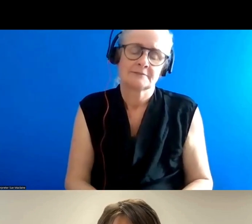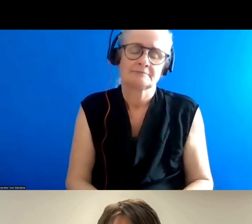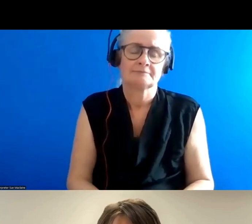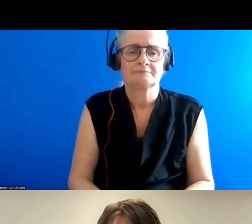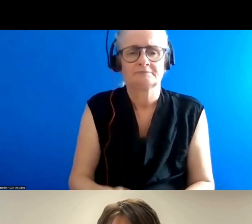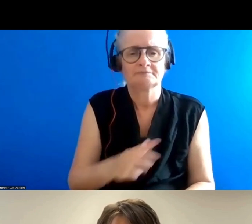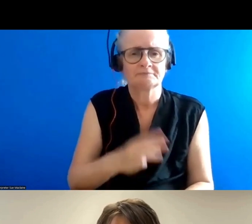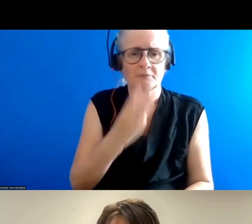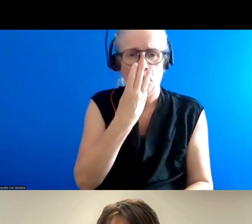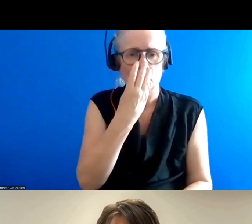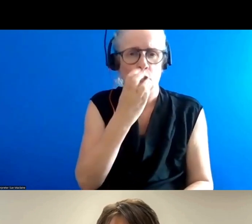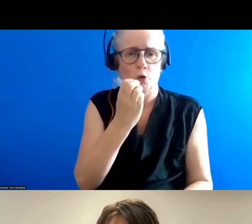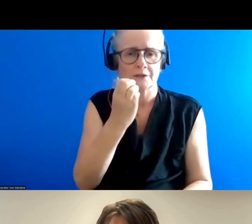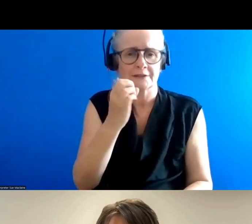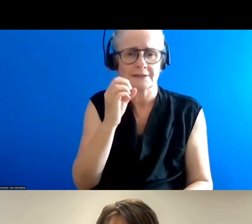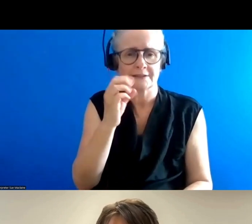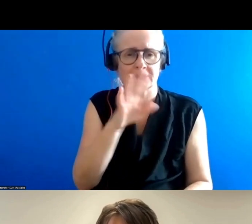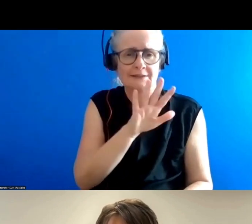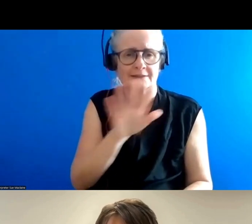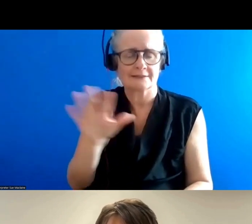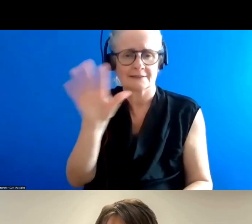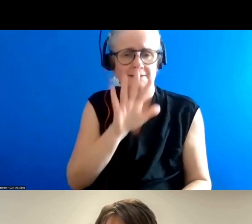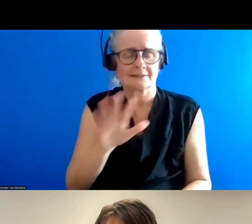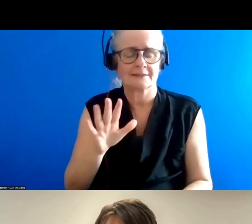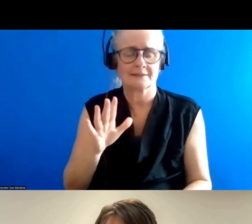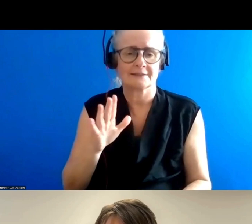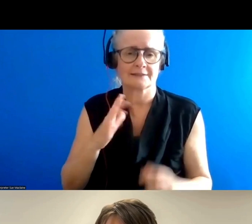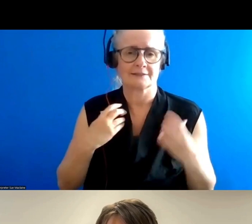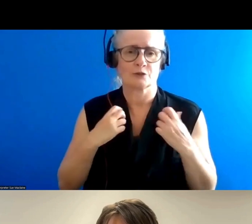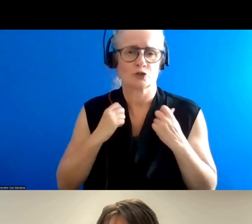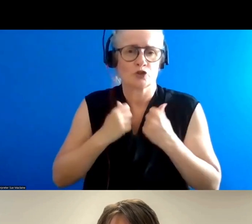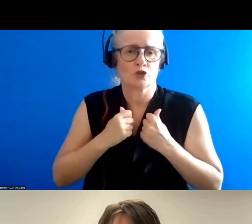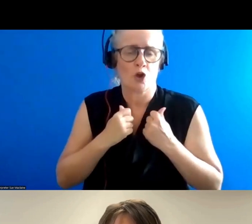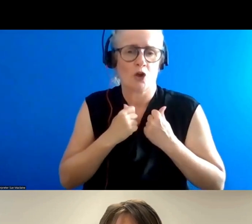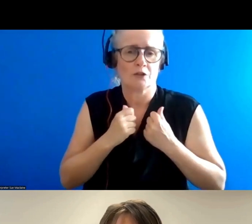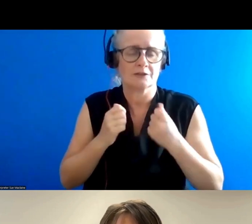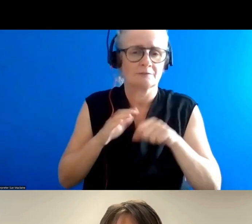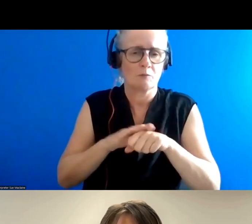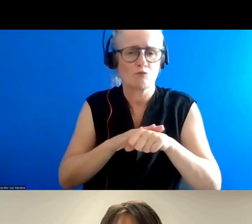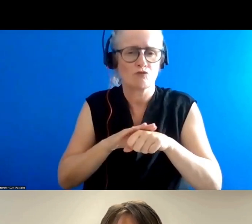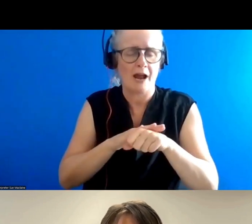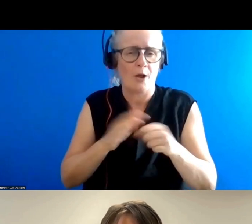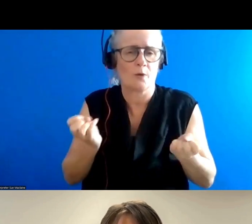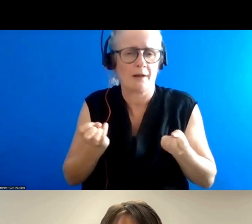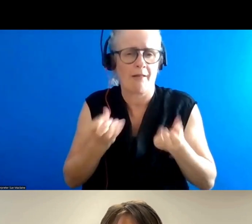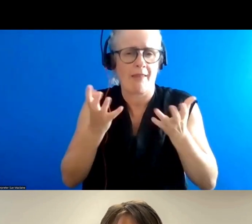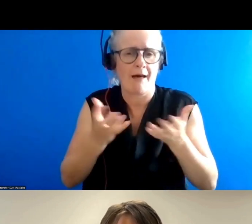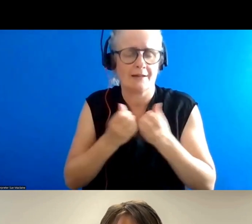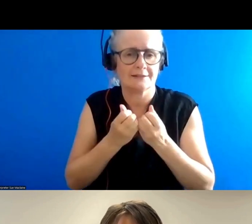and I'm wearing a light brown shirt and I'm sat in my bedroom in Manchester.